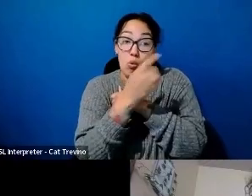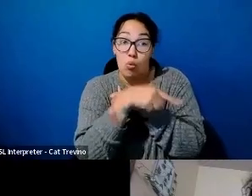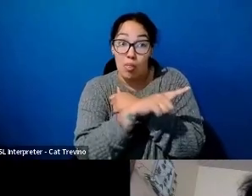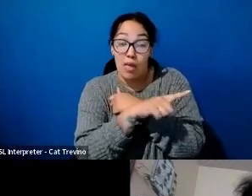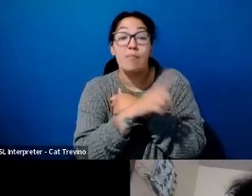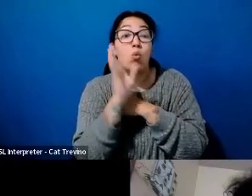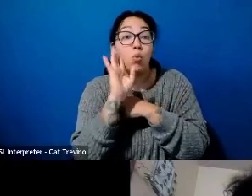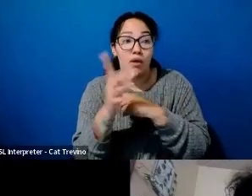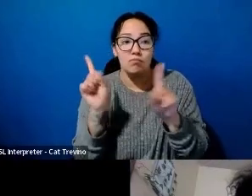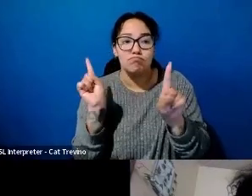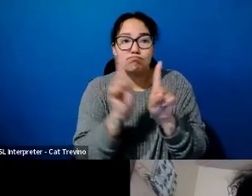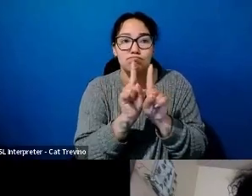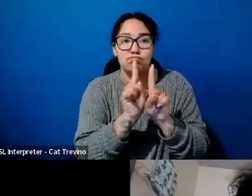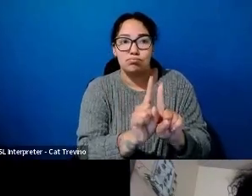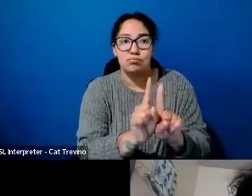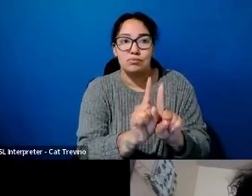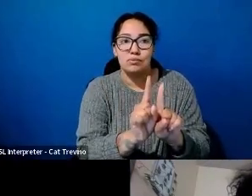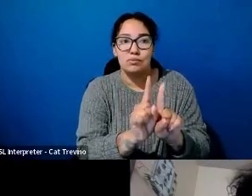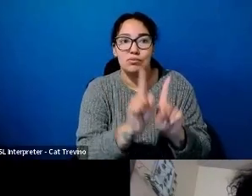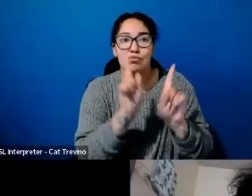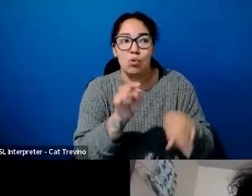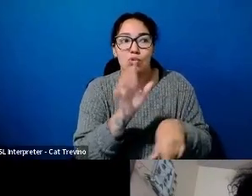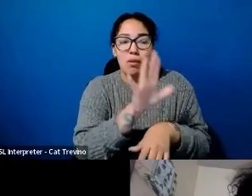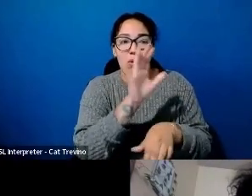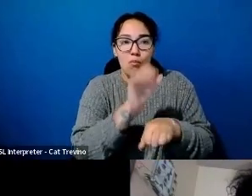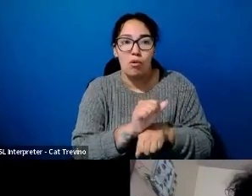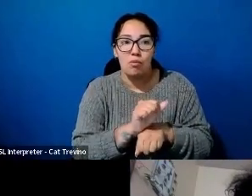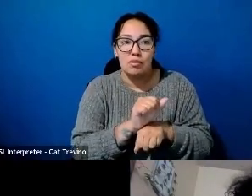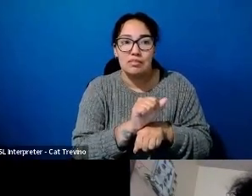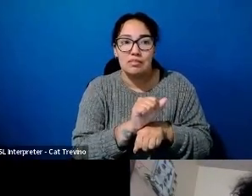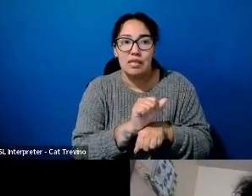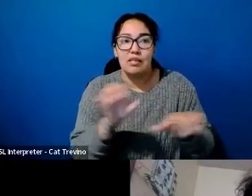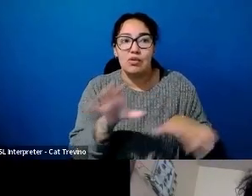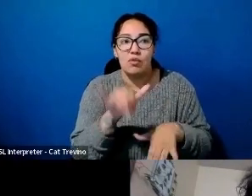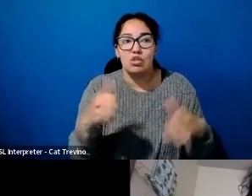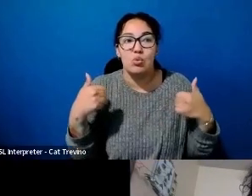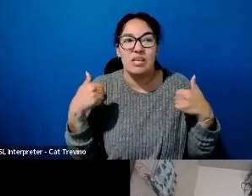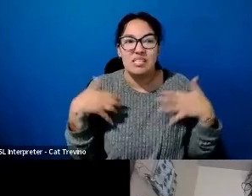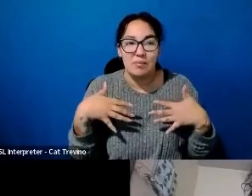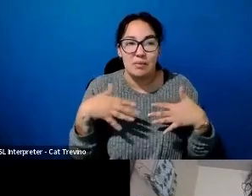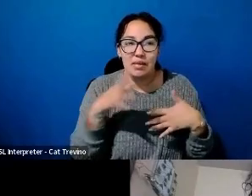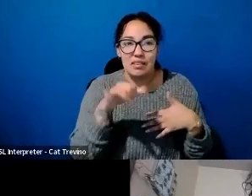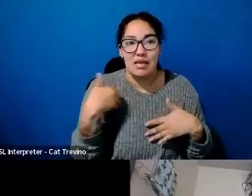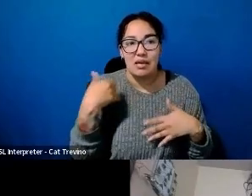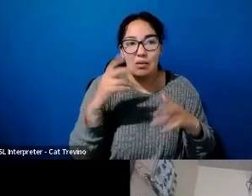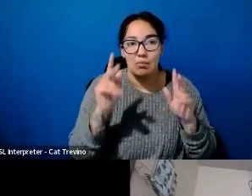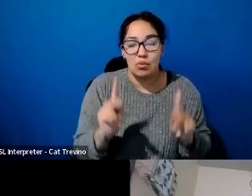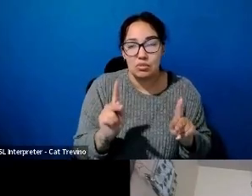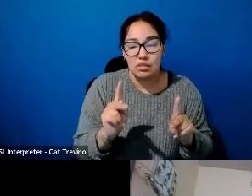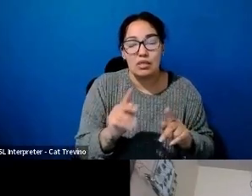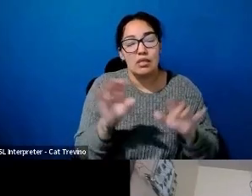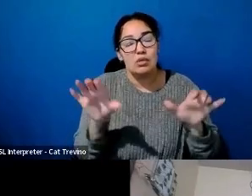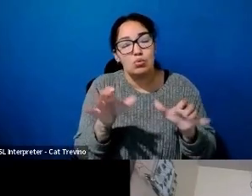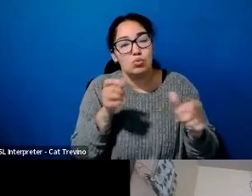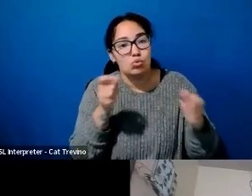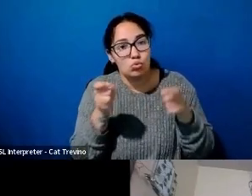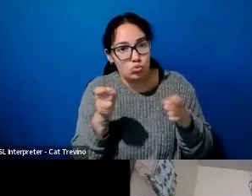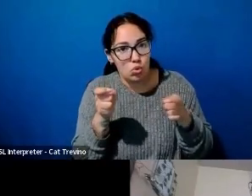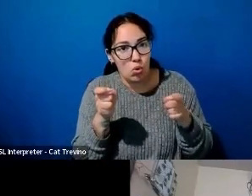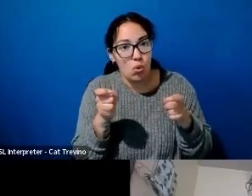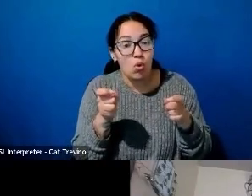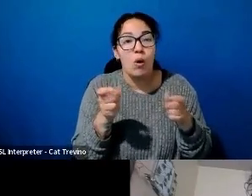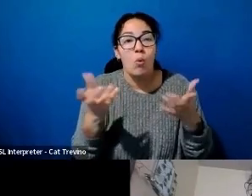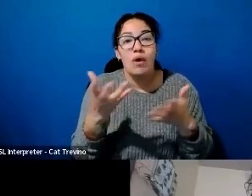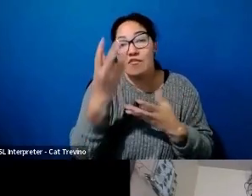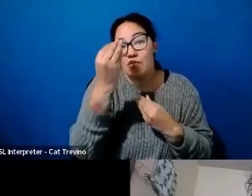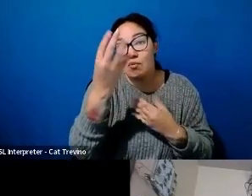medical appointments, and they do that to intimidate the young person. They do that to control what information the